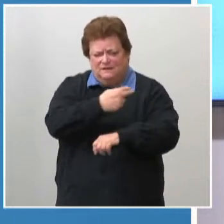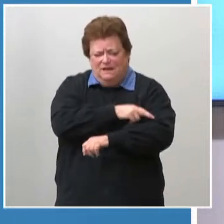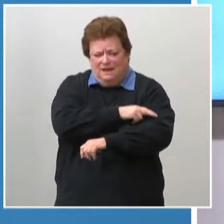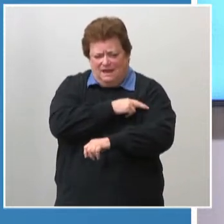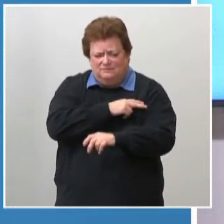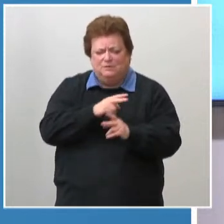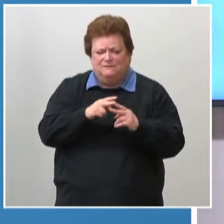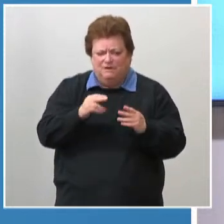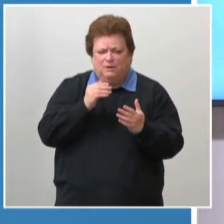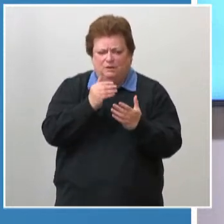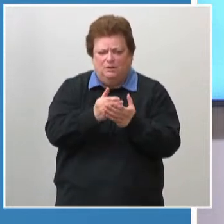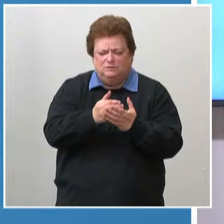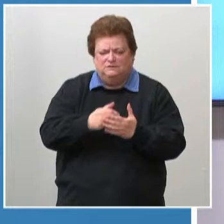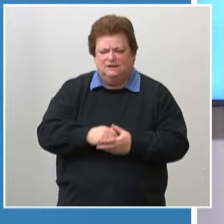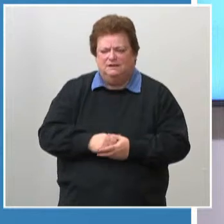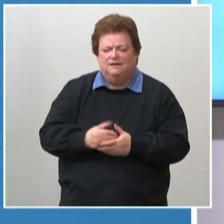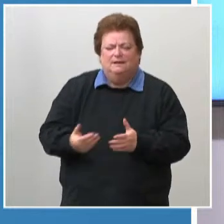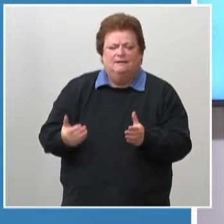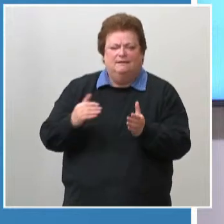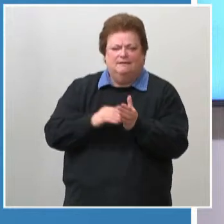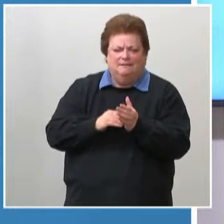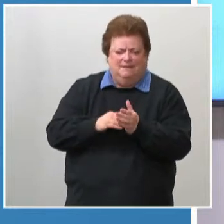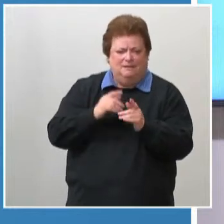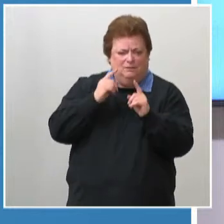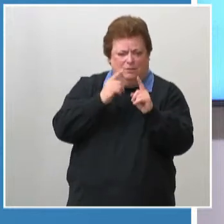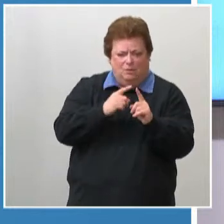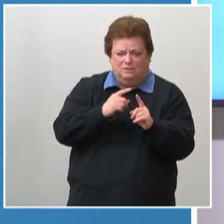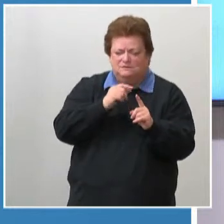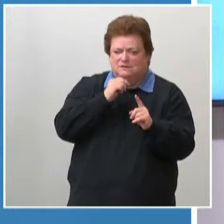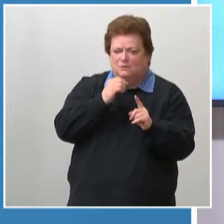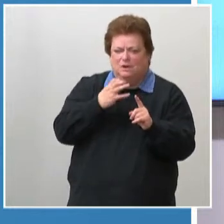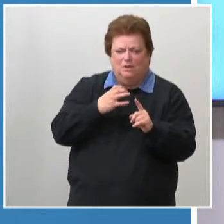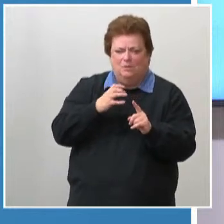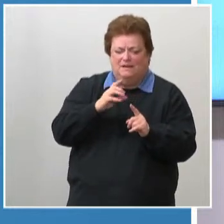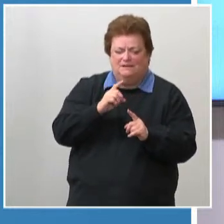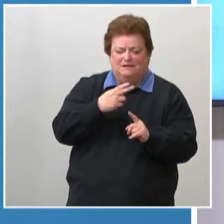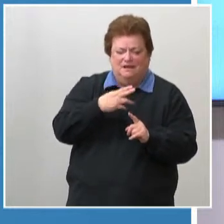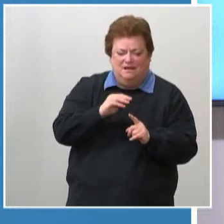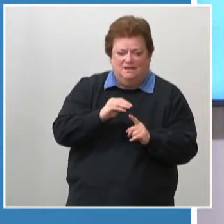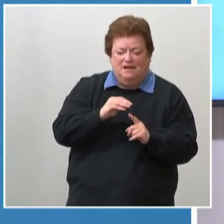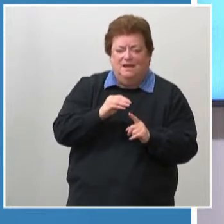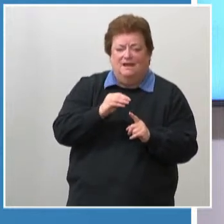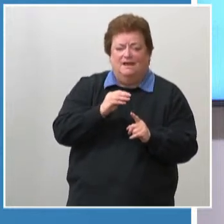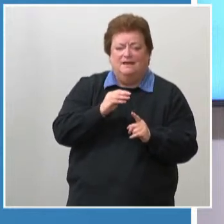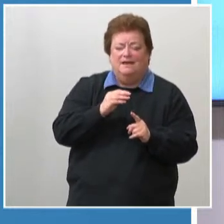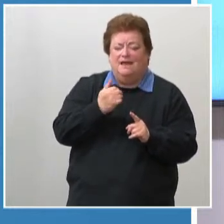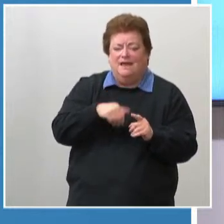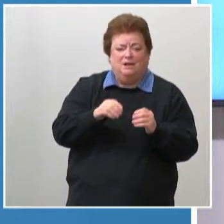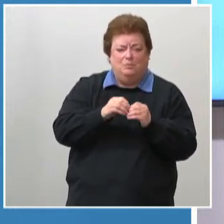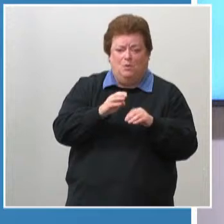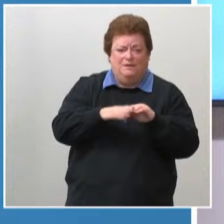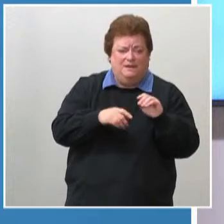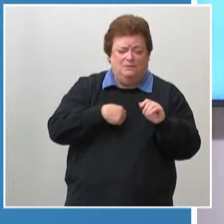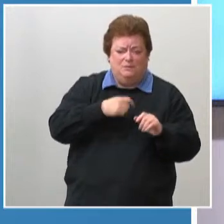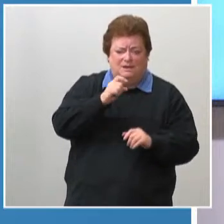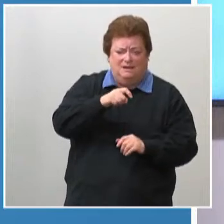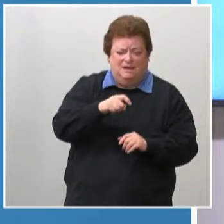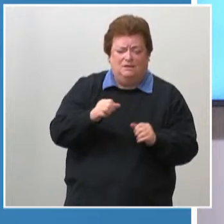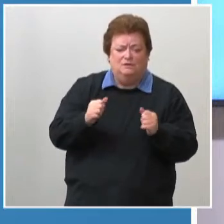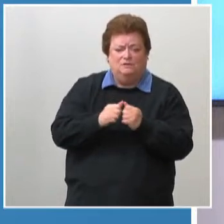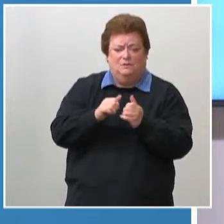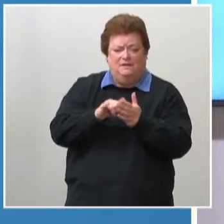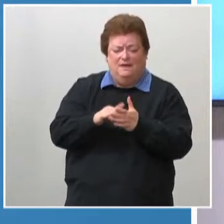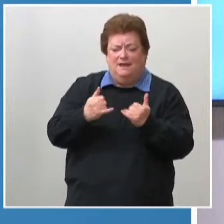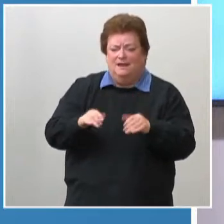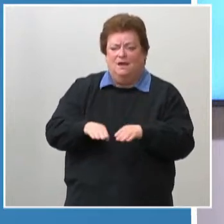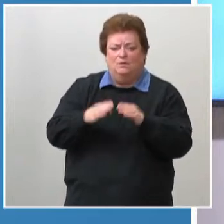very closely. Again, the goal is not to have the directed health measure any longer than needed. And with that, we're happy to